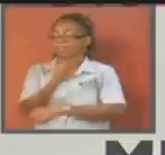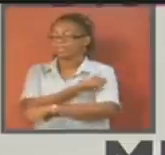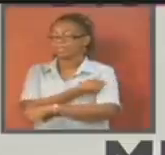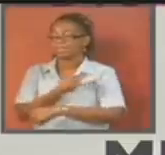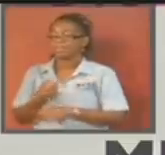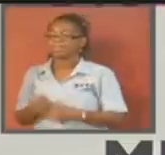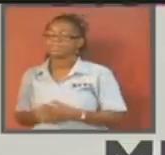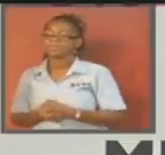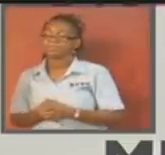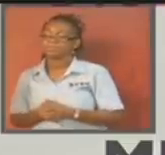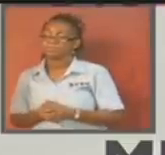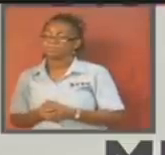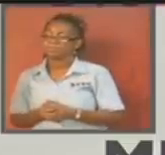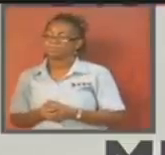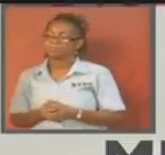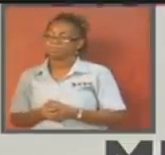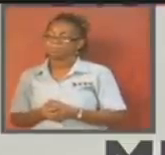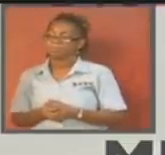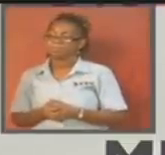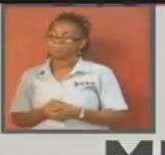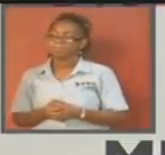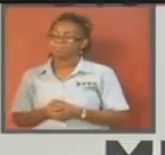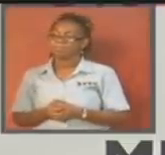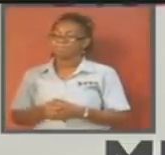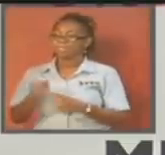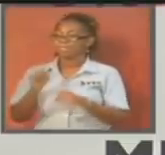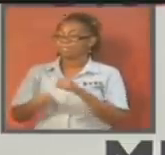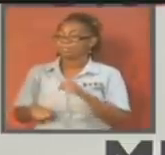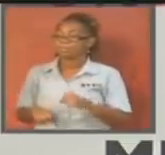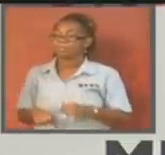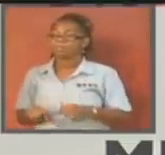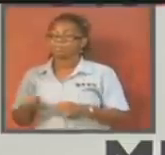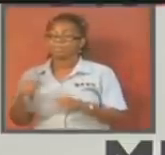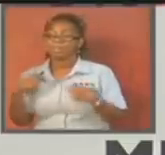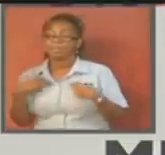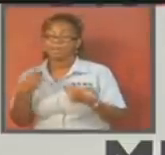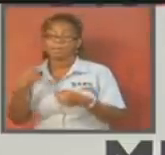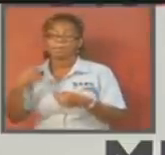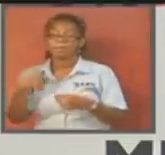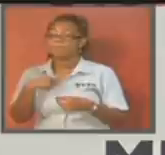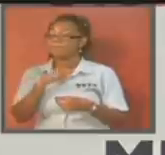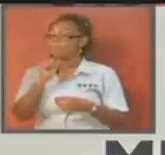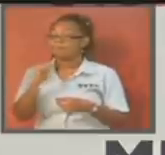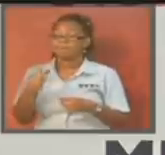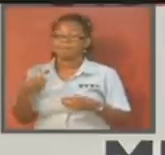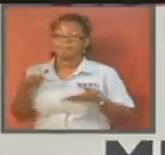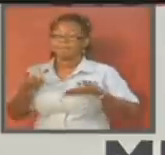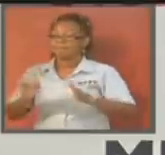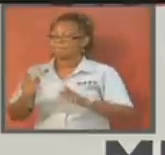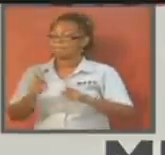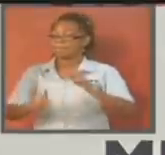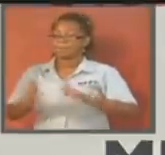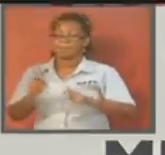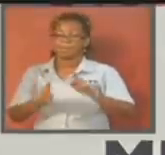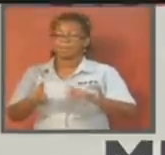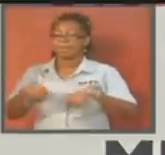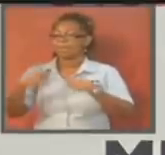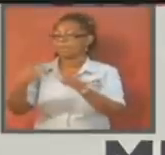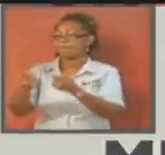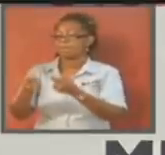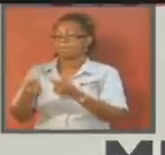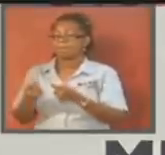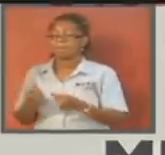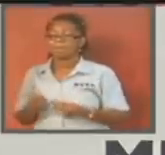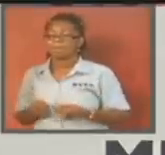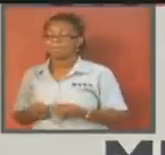sites and other sites. So they are people that will be working with the Ministry of Health. It's not that those dentists or veterinarians will be working independently in their